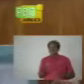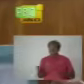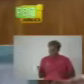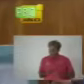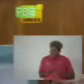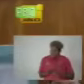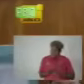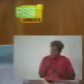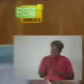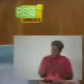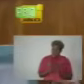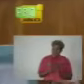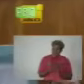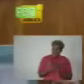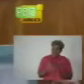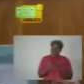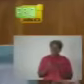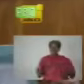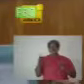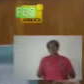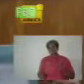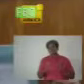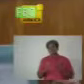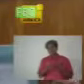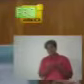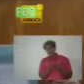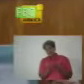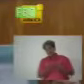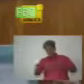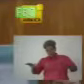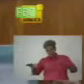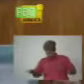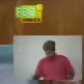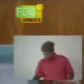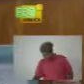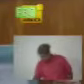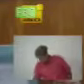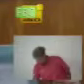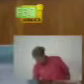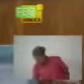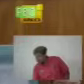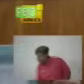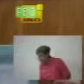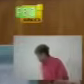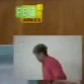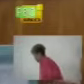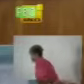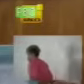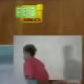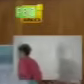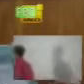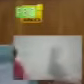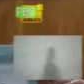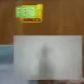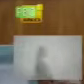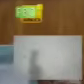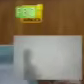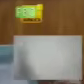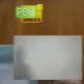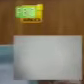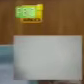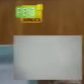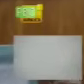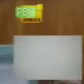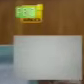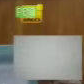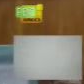a salary review and this is a sweetener. So when they say, why are we concerned if they're implementing our